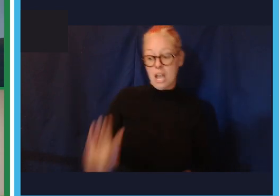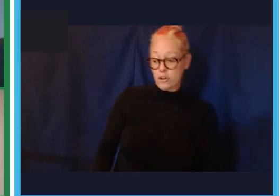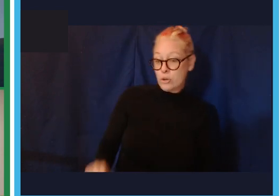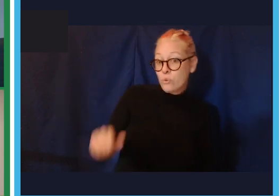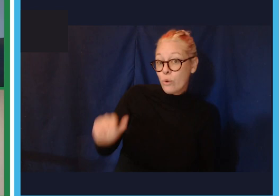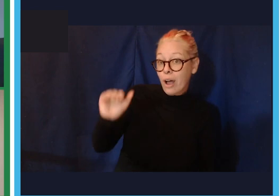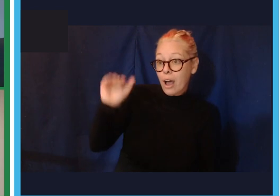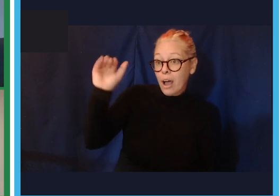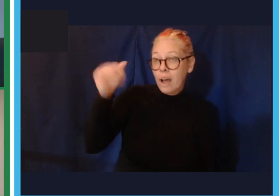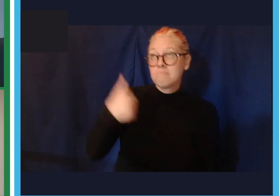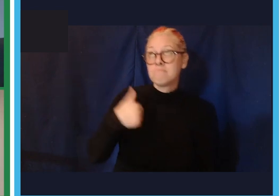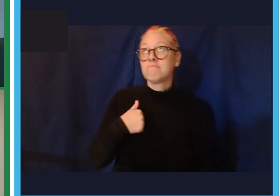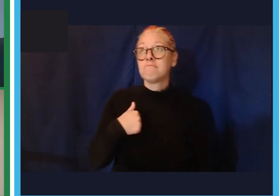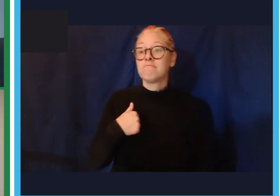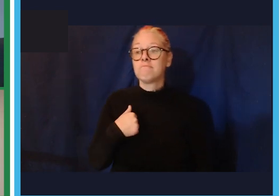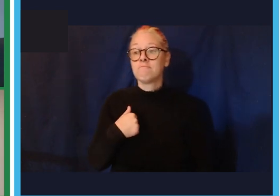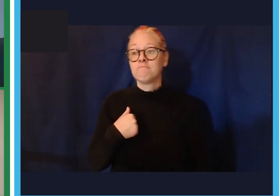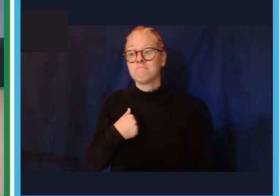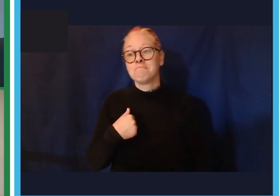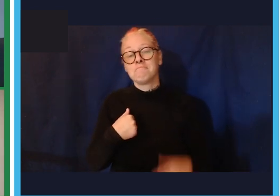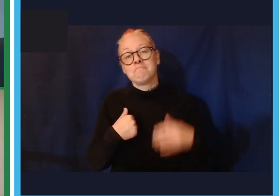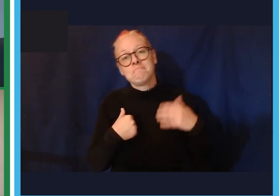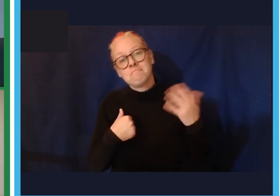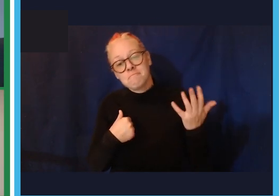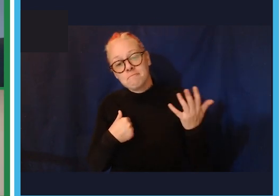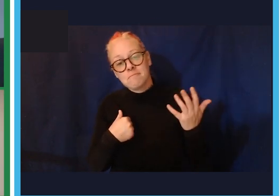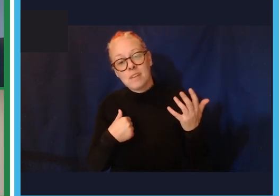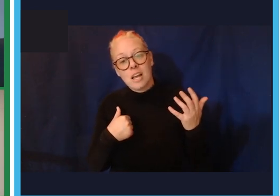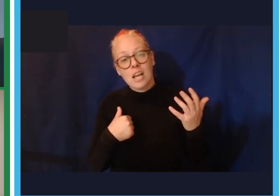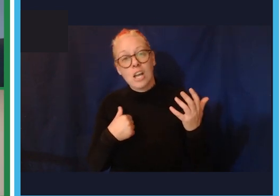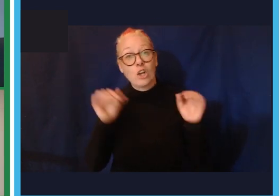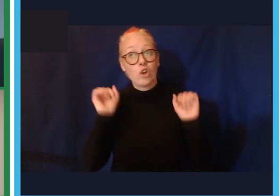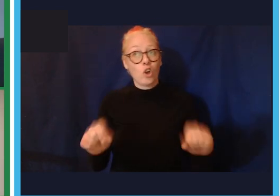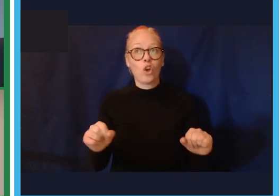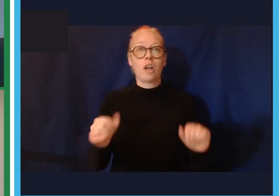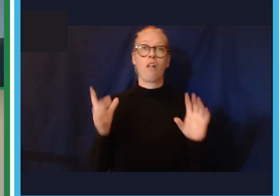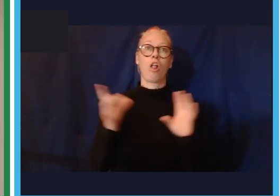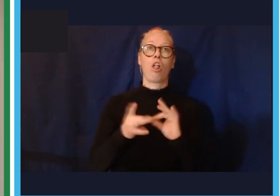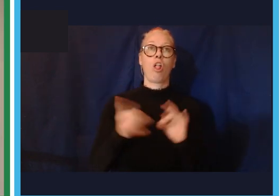Can't necessarily help it, because when I'm much younger, I didn't know how to control my tics as well.